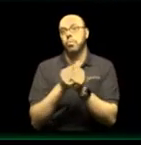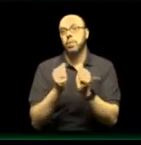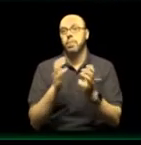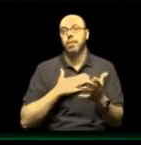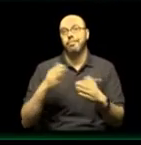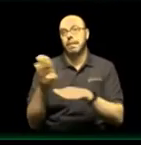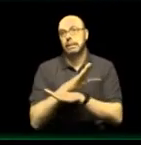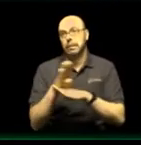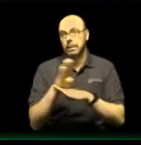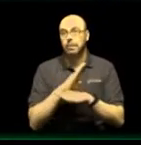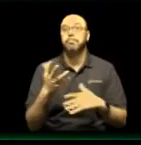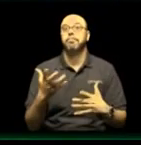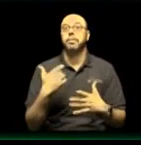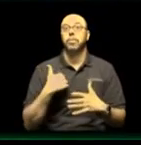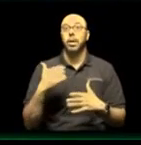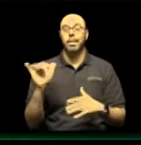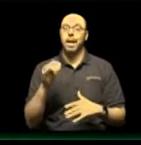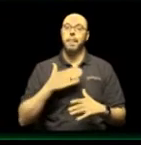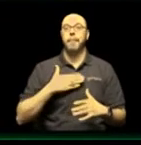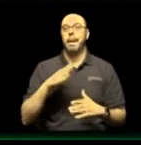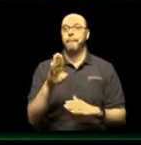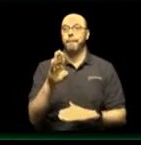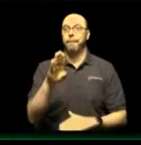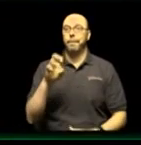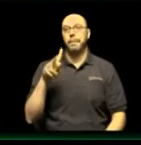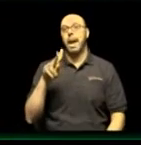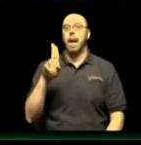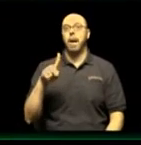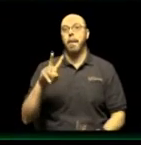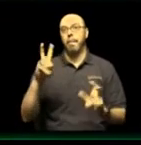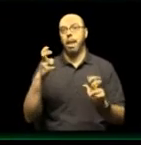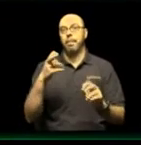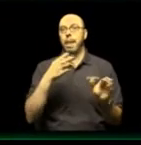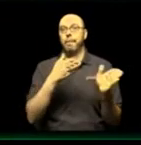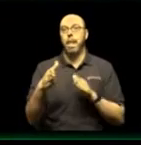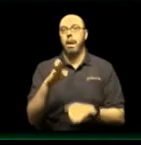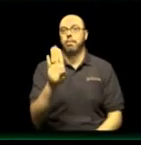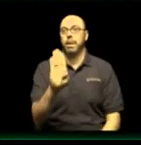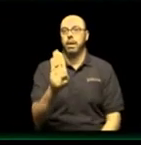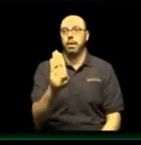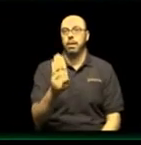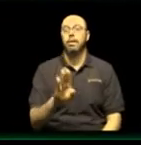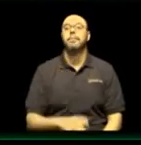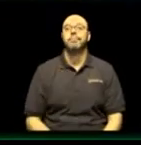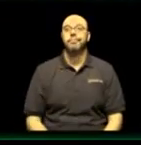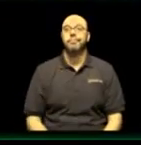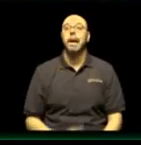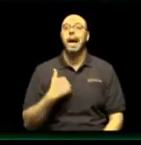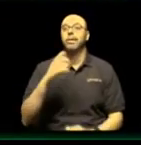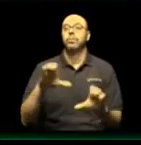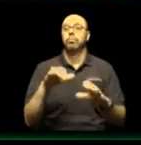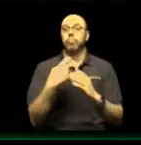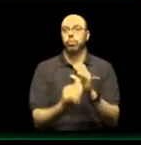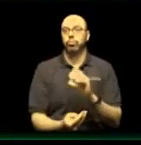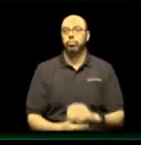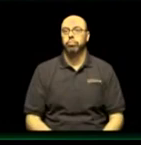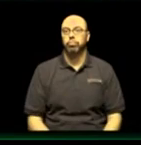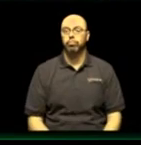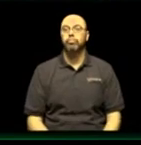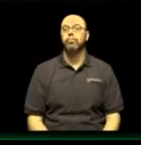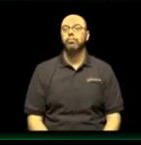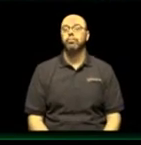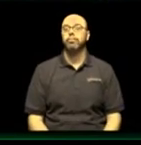Or my backup plan B. So I do both. So. And driving